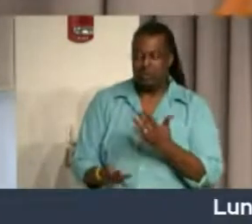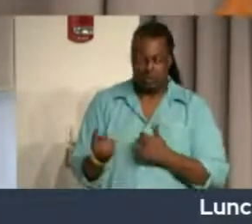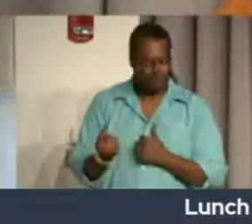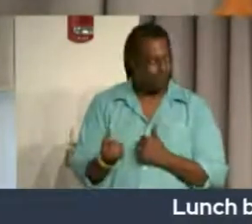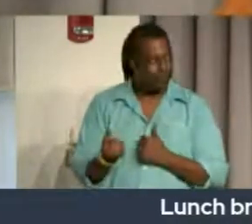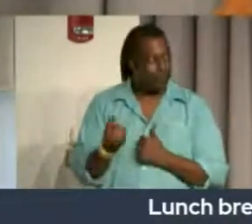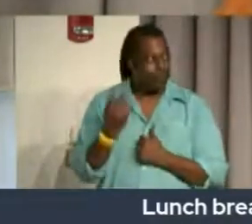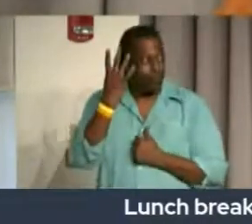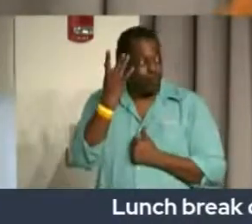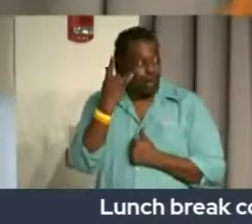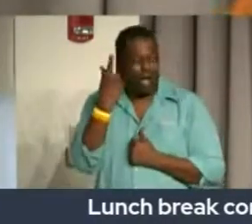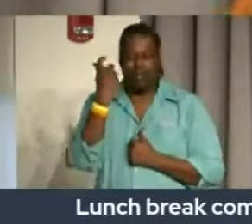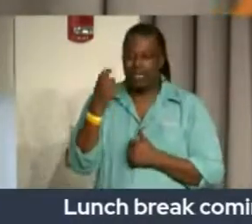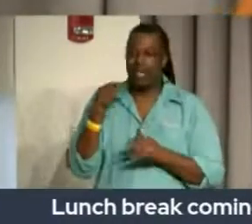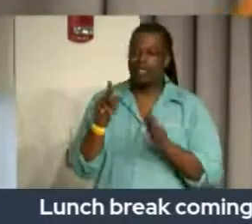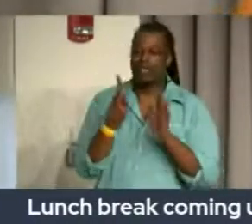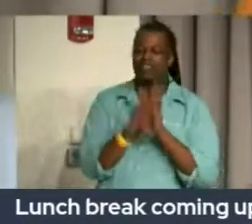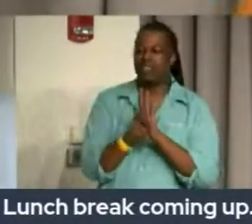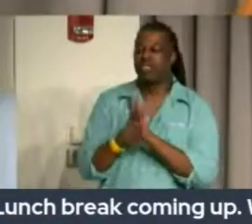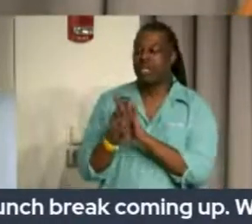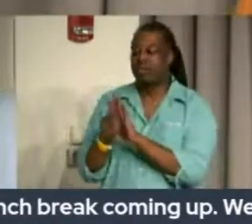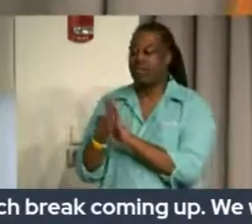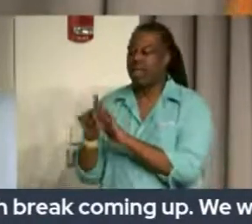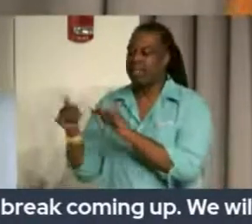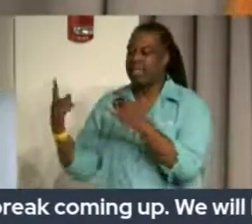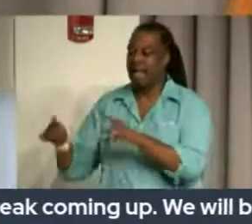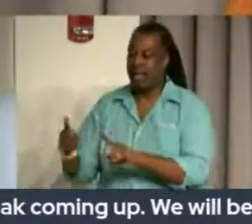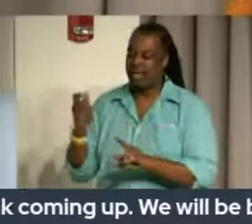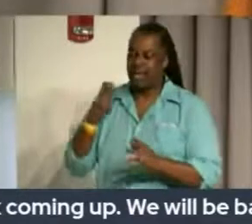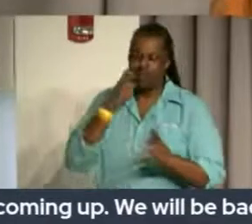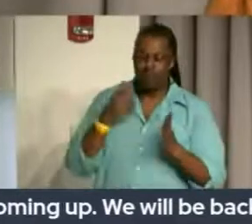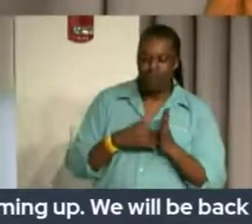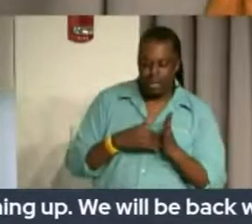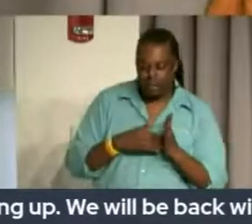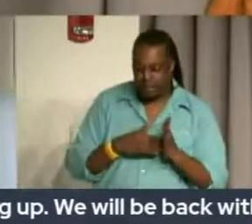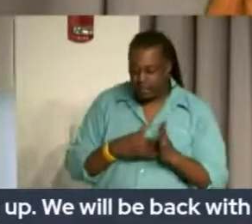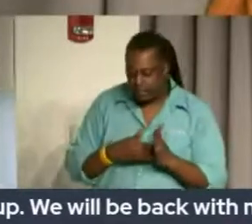That's because of the genocide that has happened and the racism